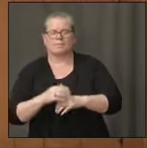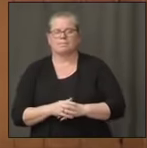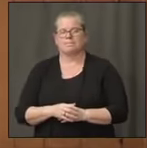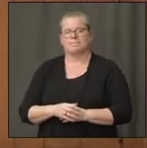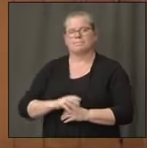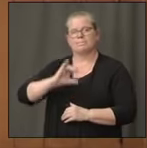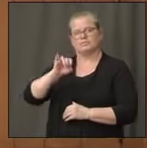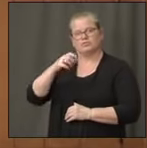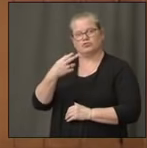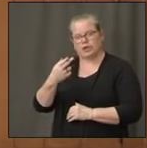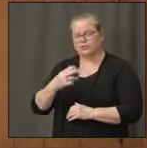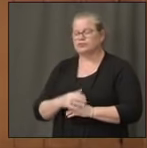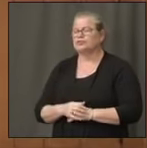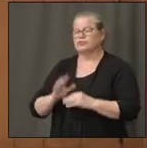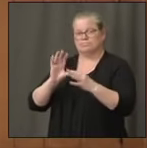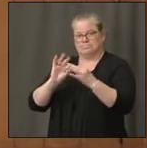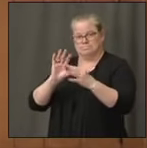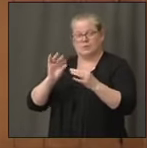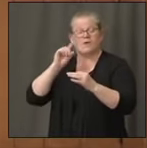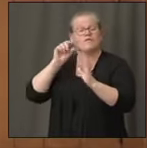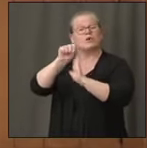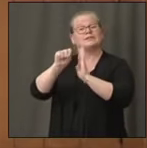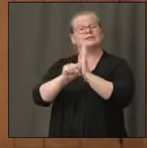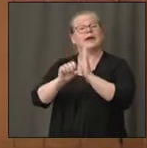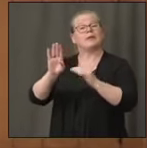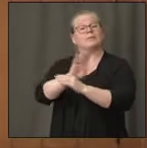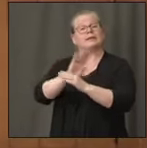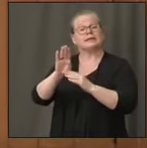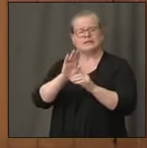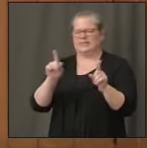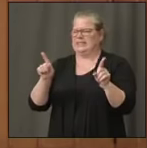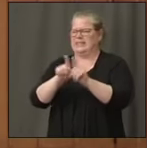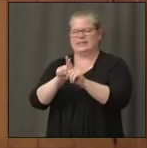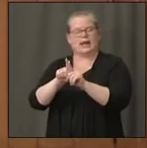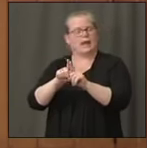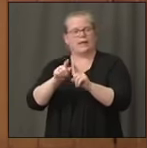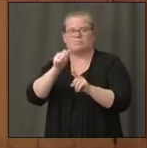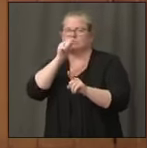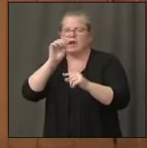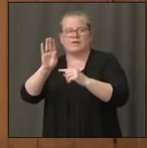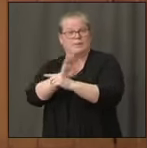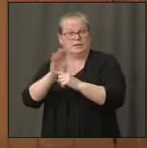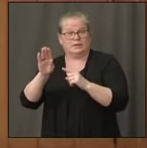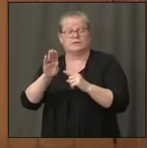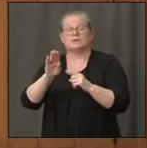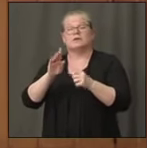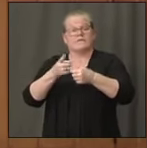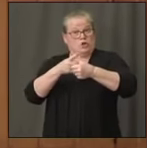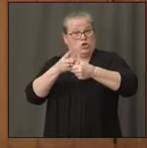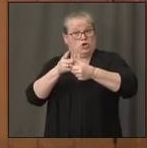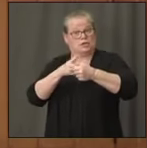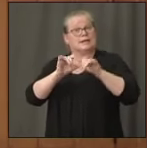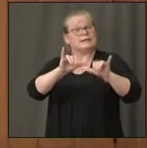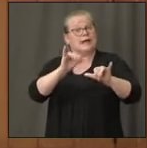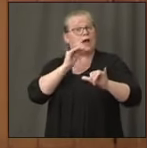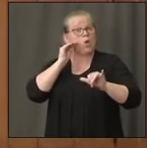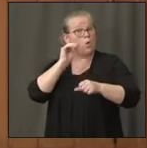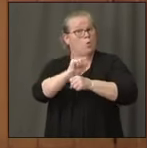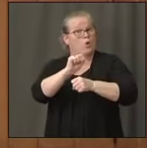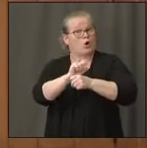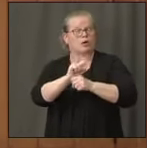we put out for private businesses, which starts with if you're able to work from home, that's still the preferred option.